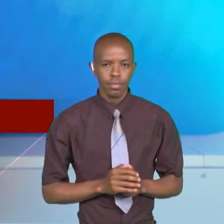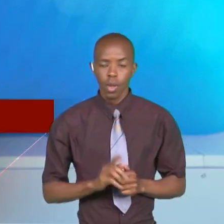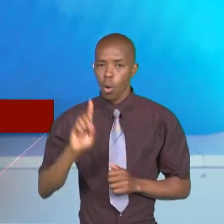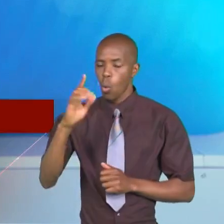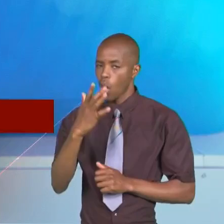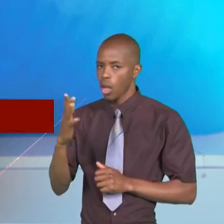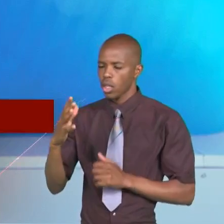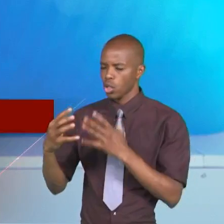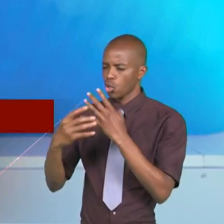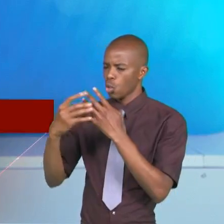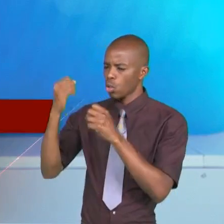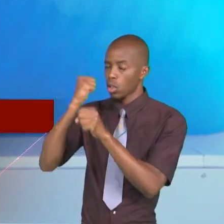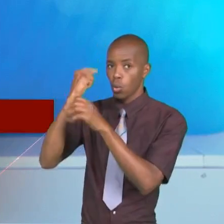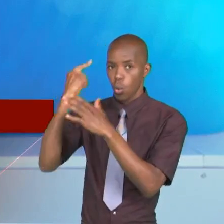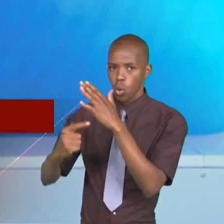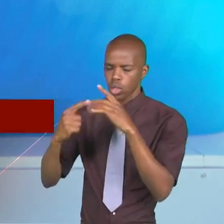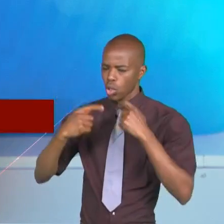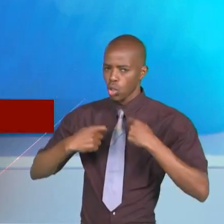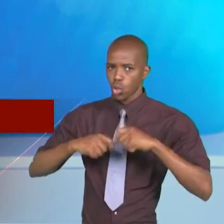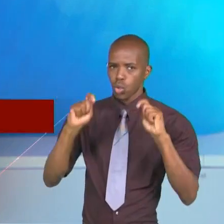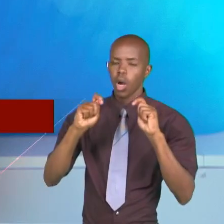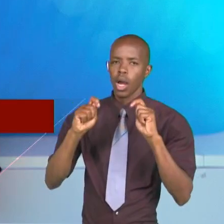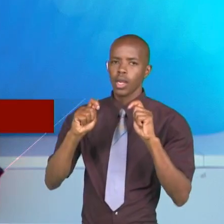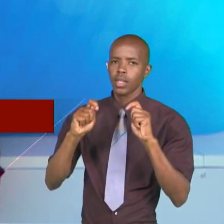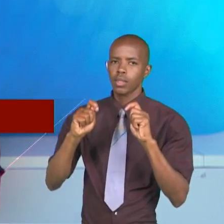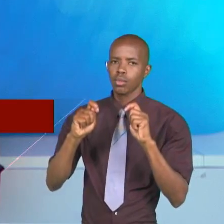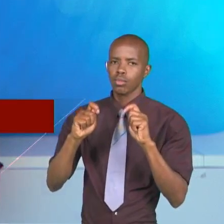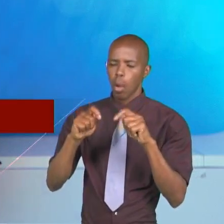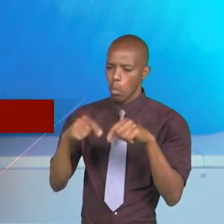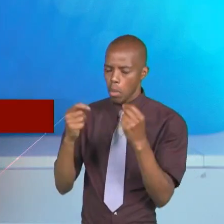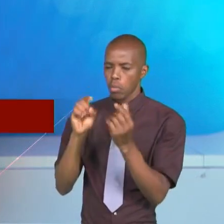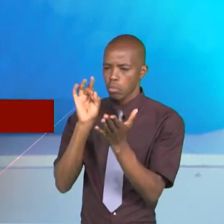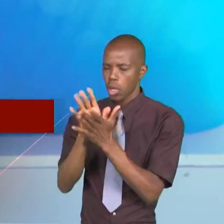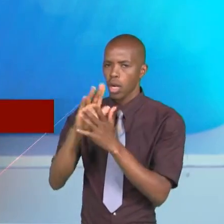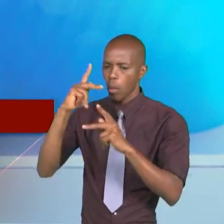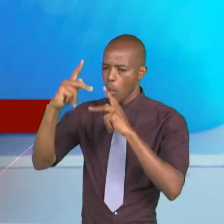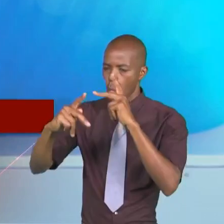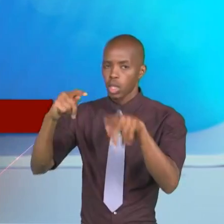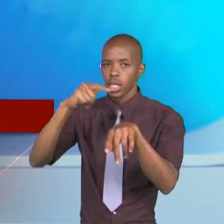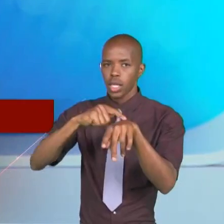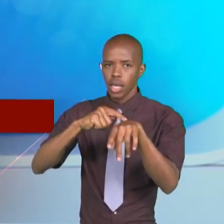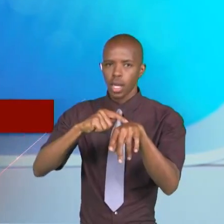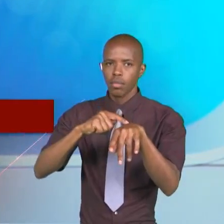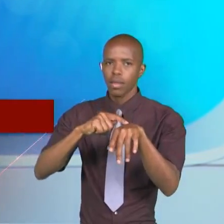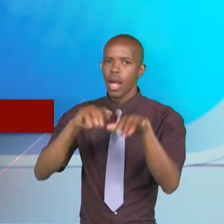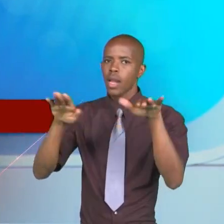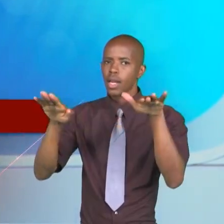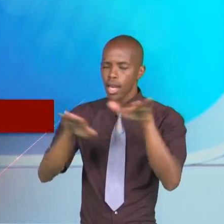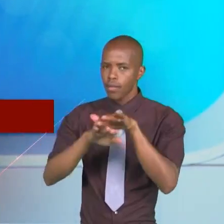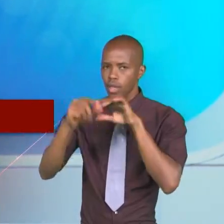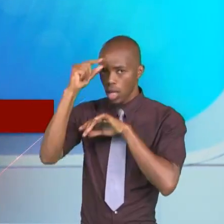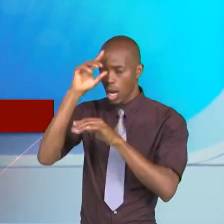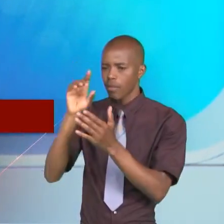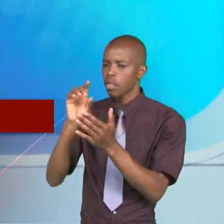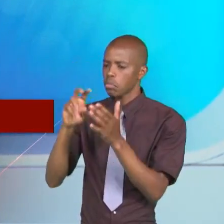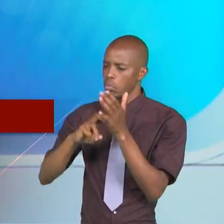that Sonko did was that he really tried to frustrate his impeachment process. When his deputy resigned, I think he got some